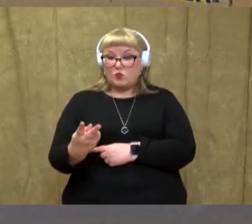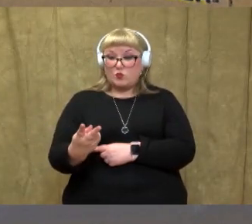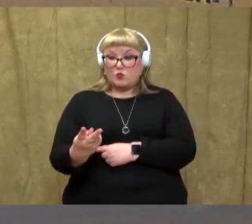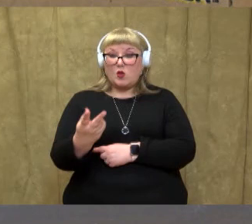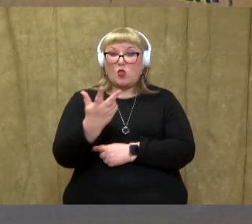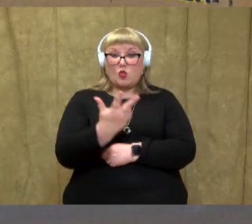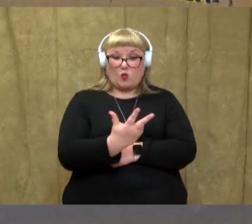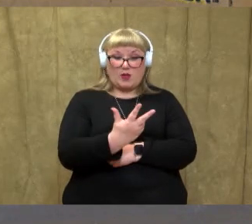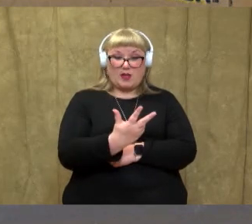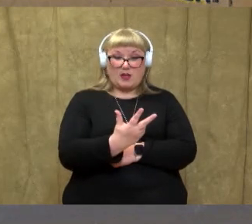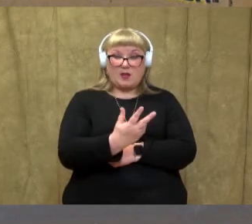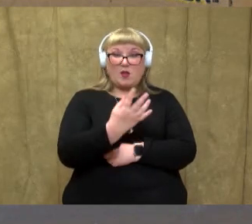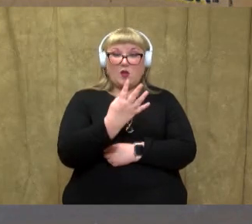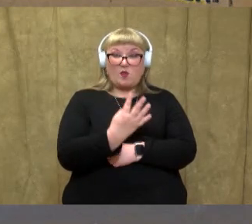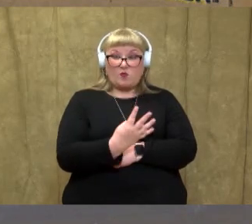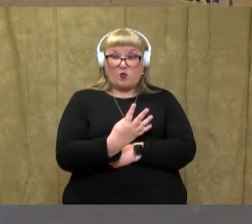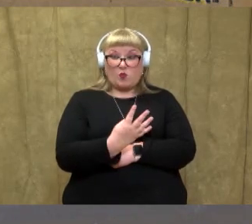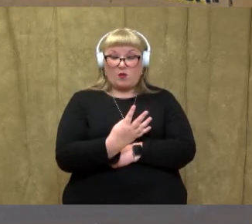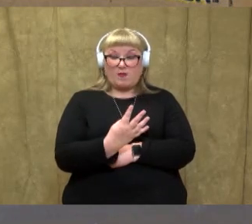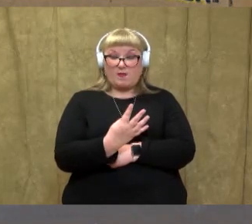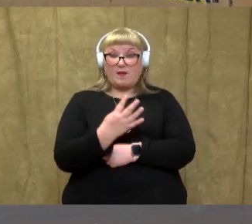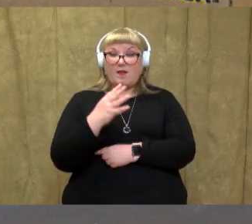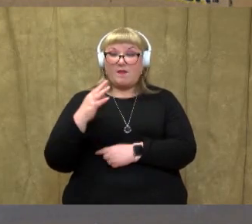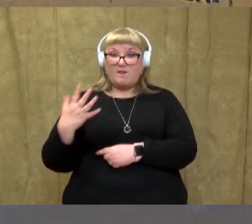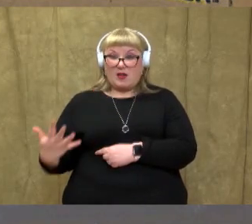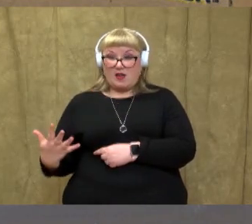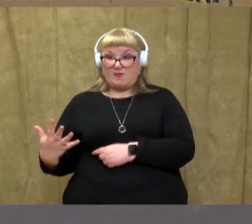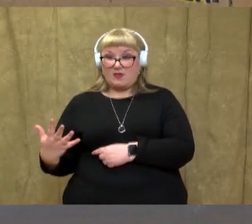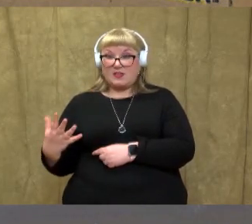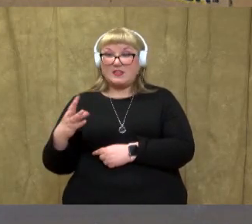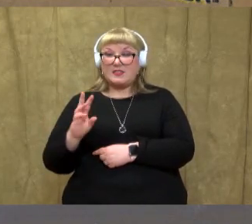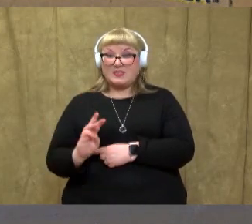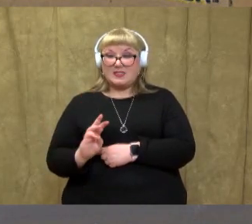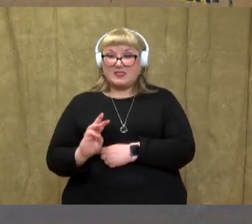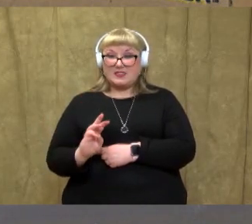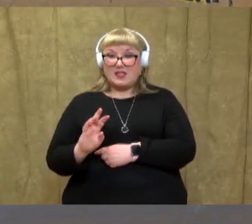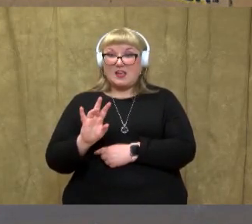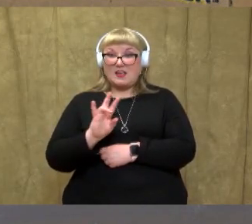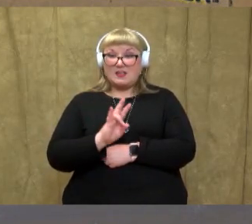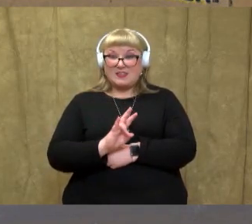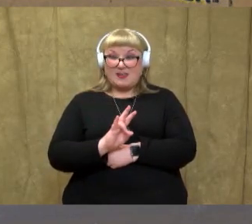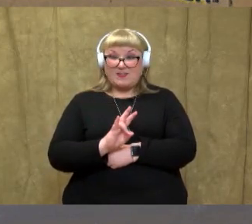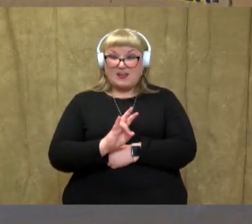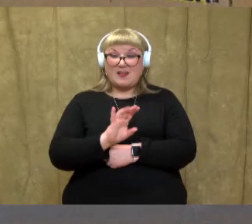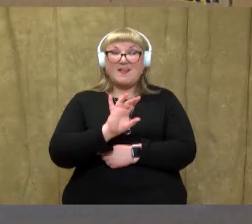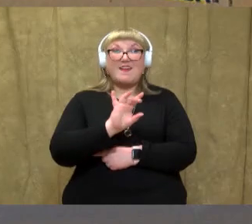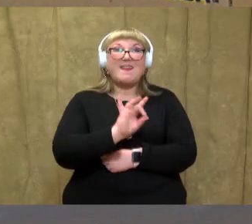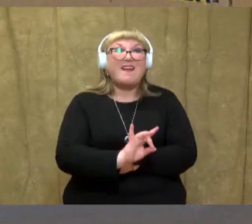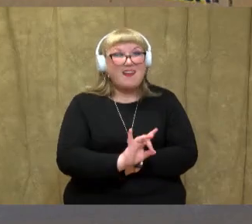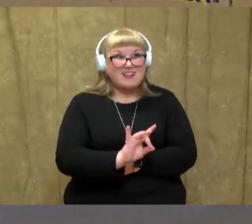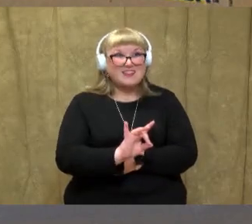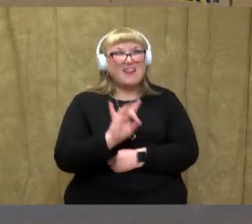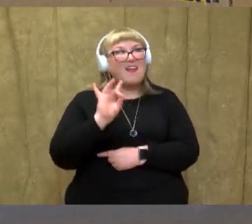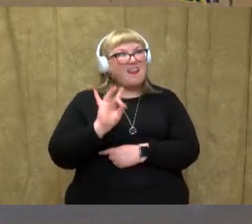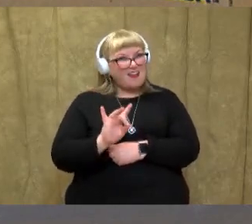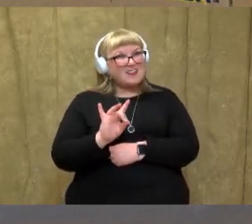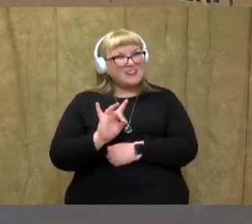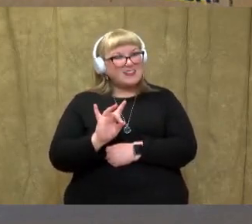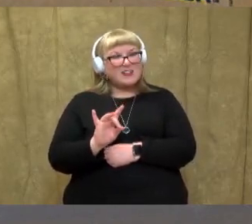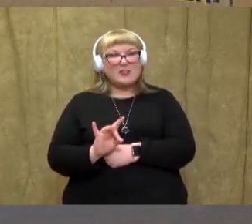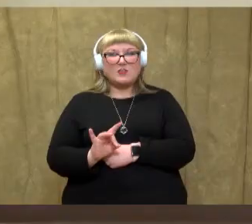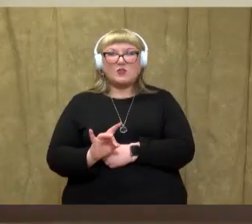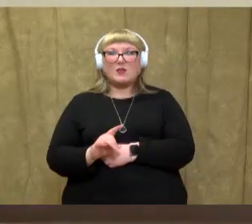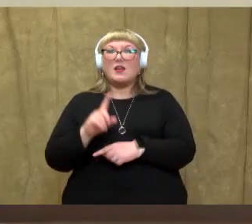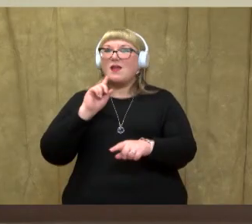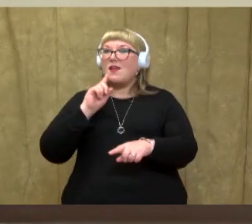2, 3, 4, 5, 6, 7, 8. So